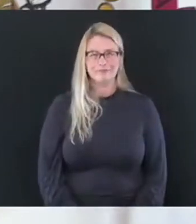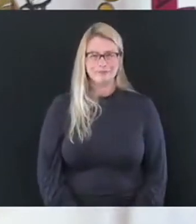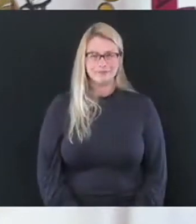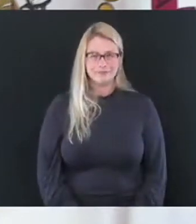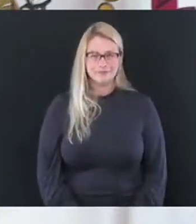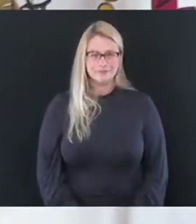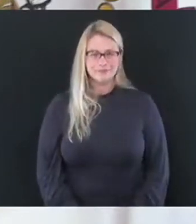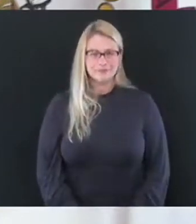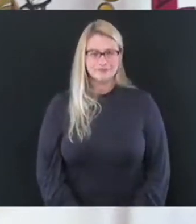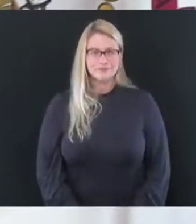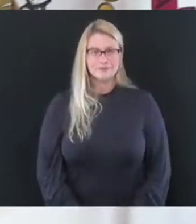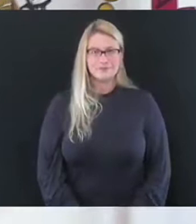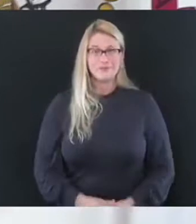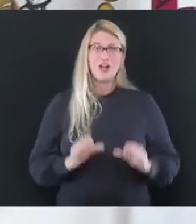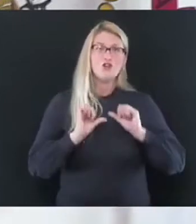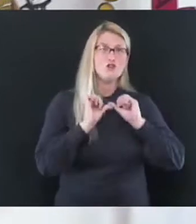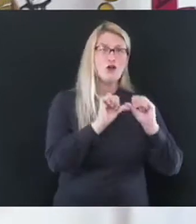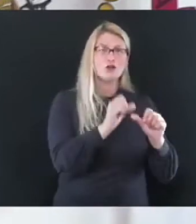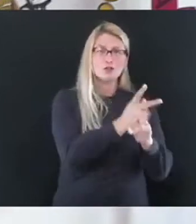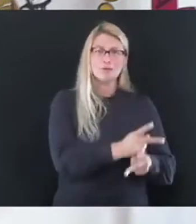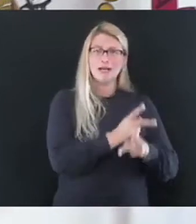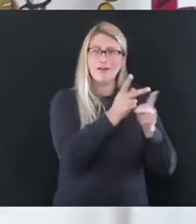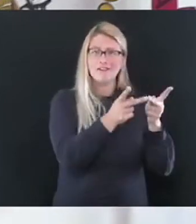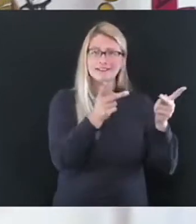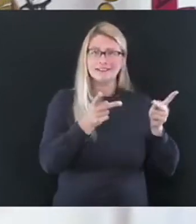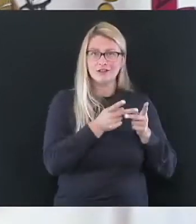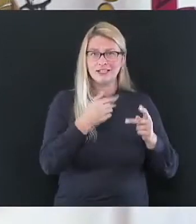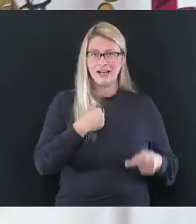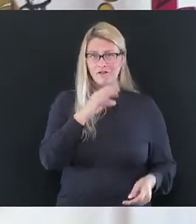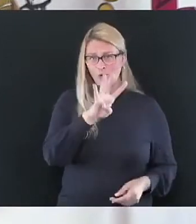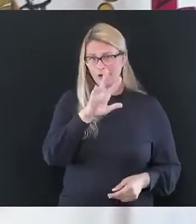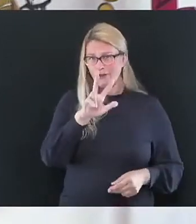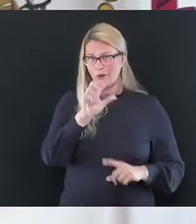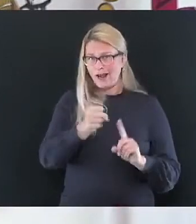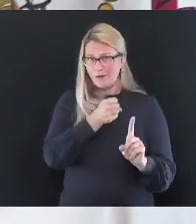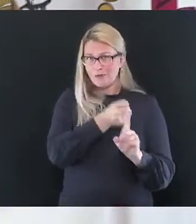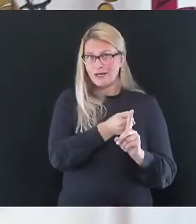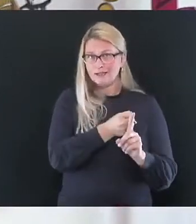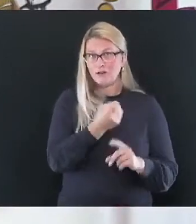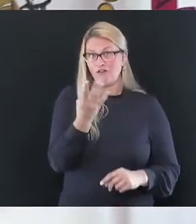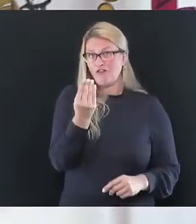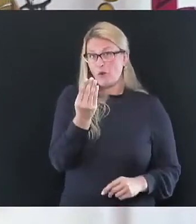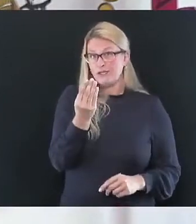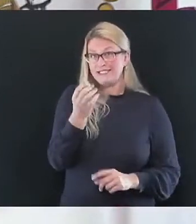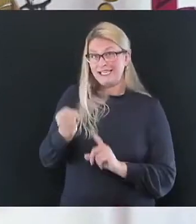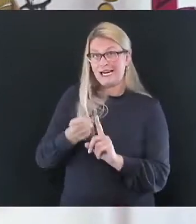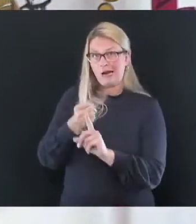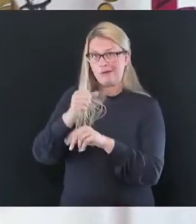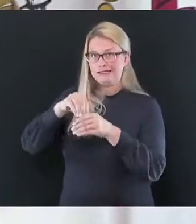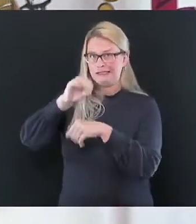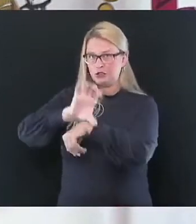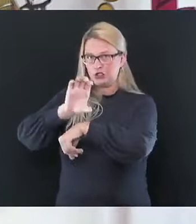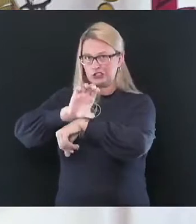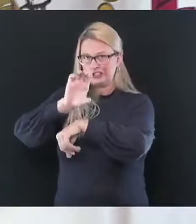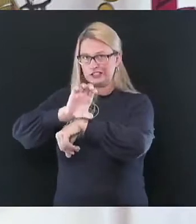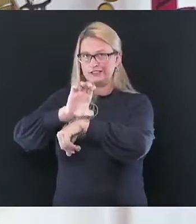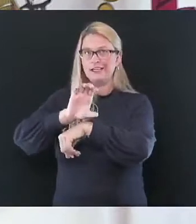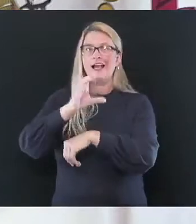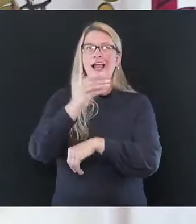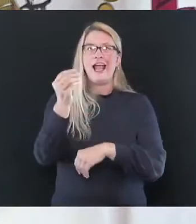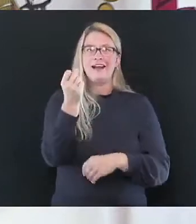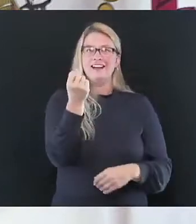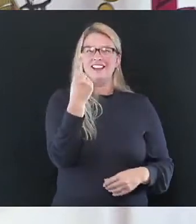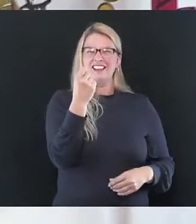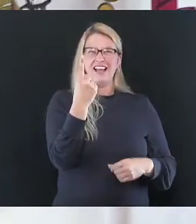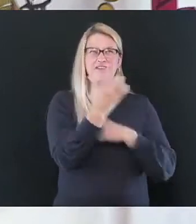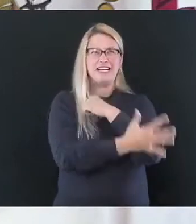Our long-term care facilities, we have 43 outbreaks there. We have 14 outbreaks in our churches. In 11 counties,